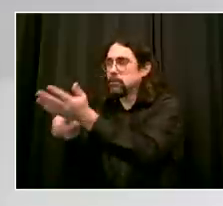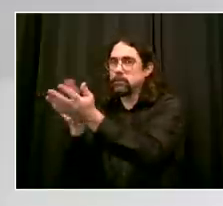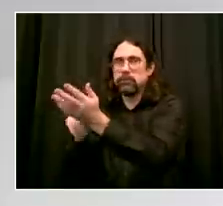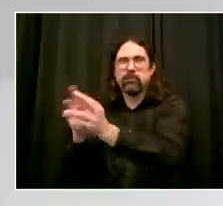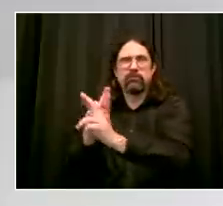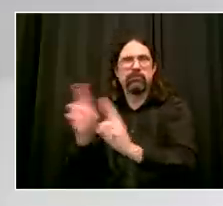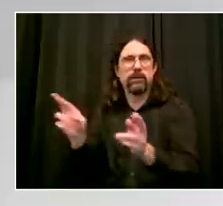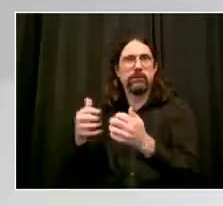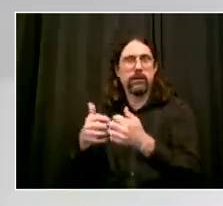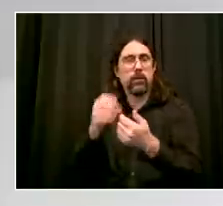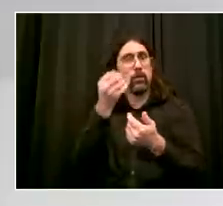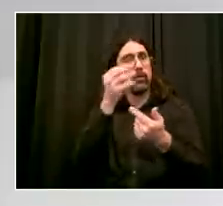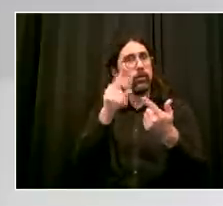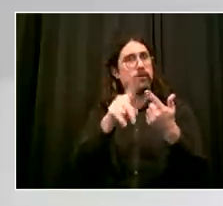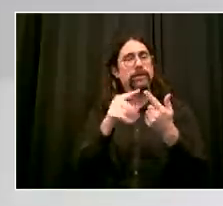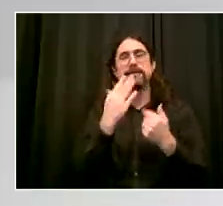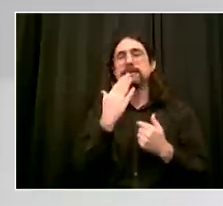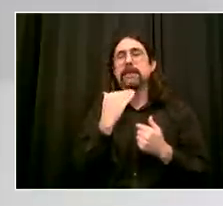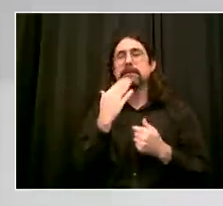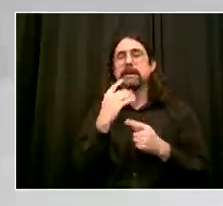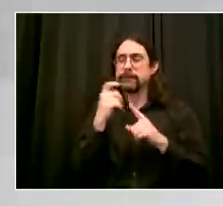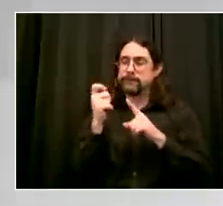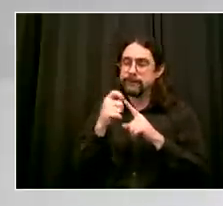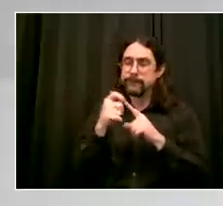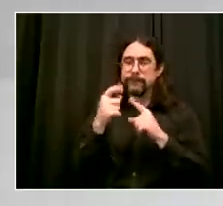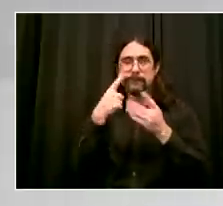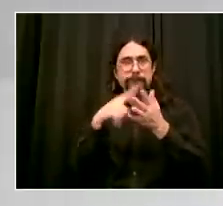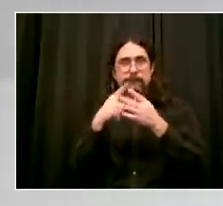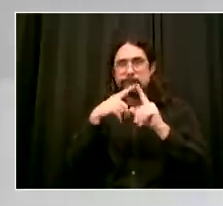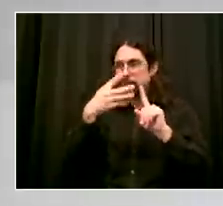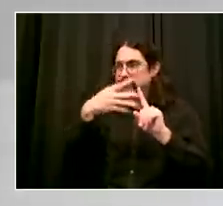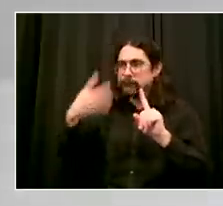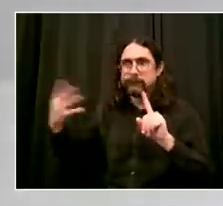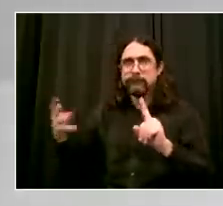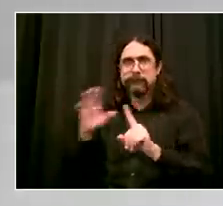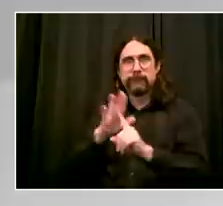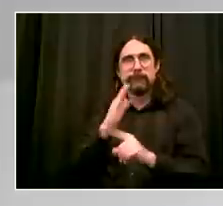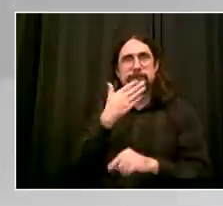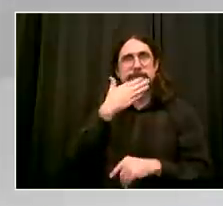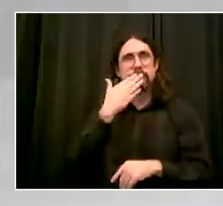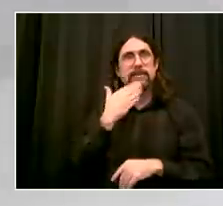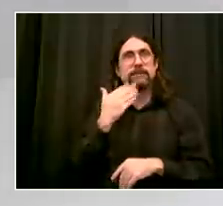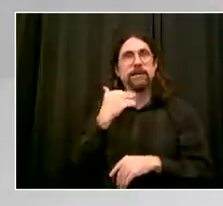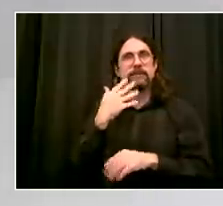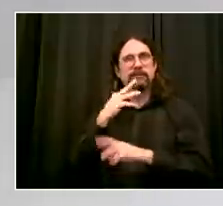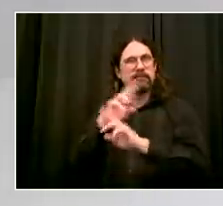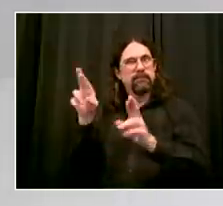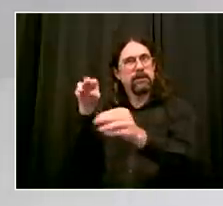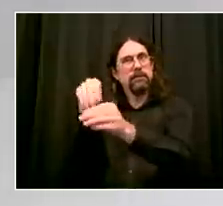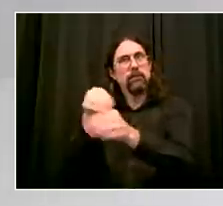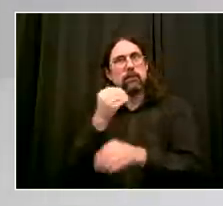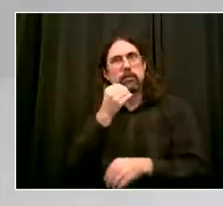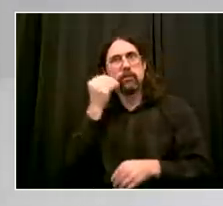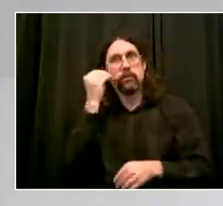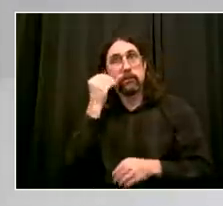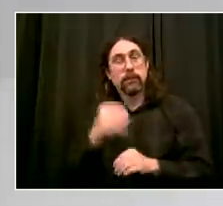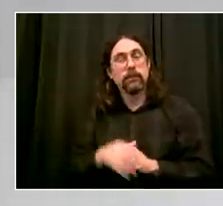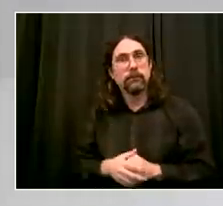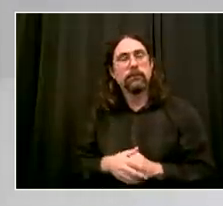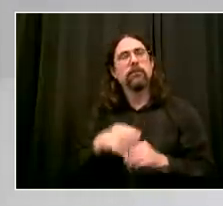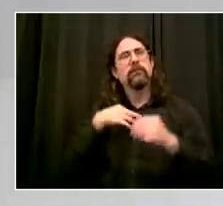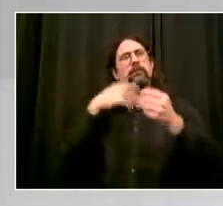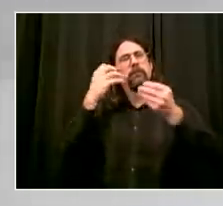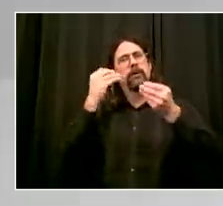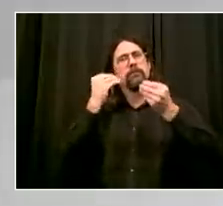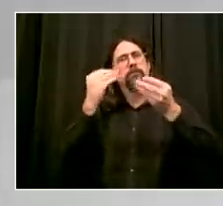of the hospital systems are prepared to see people in televisits with just the telephone. So people, if you're worried